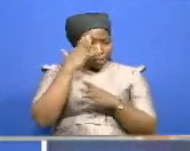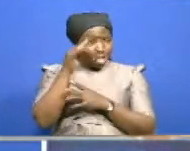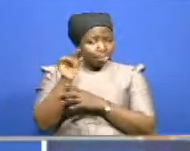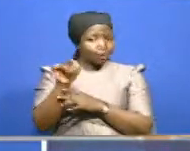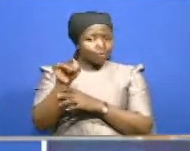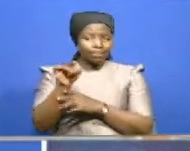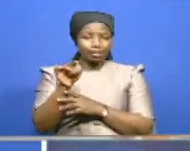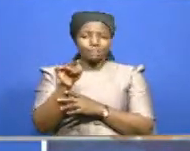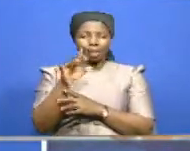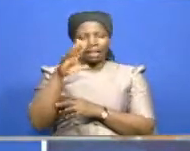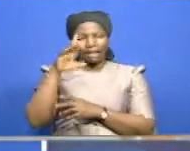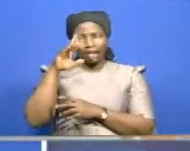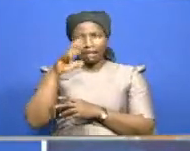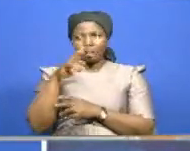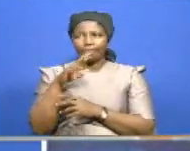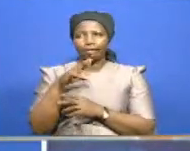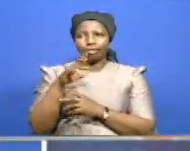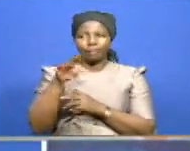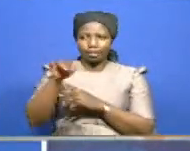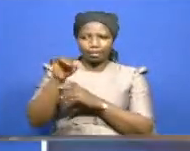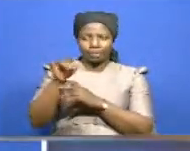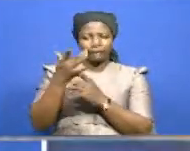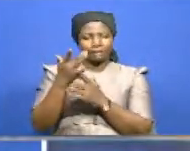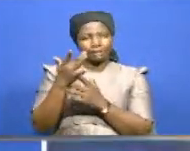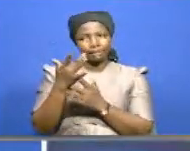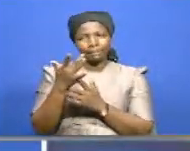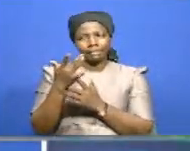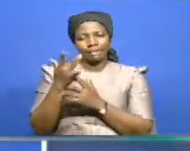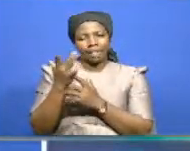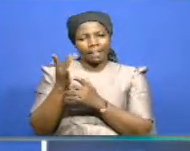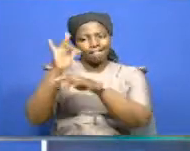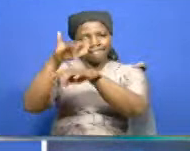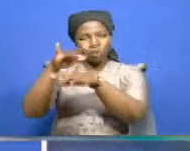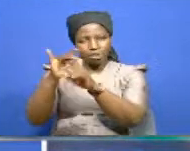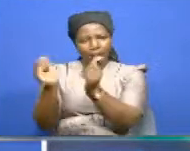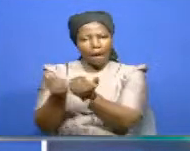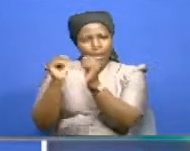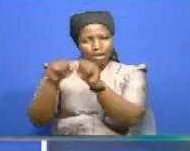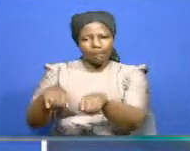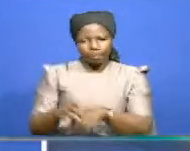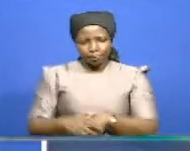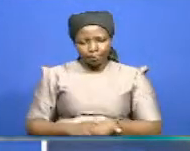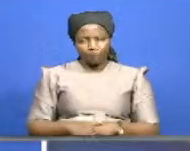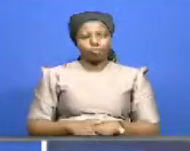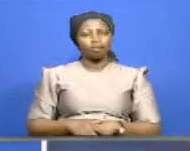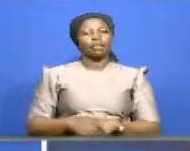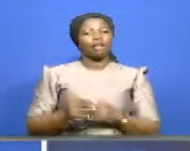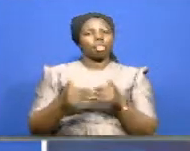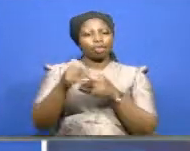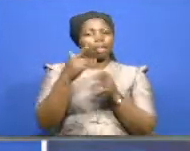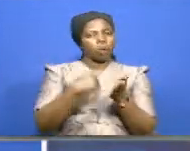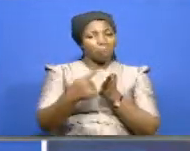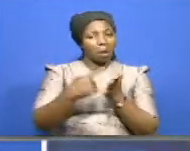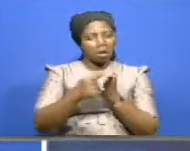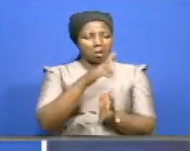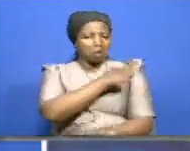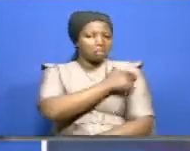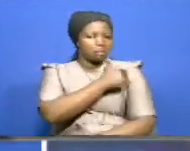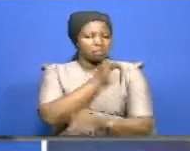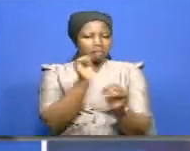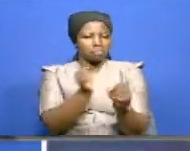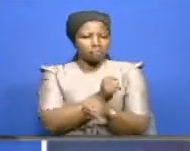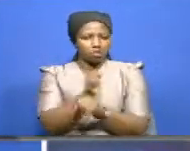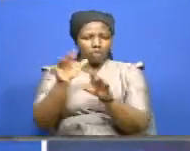one is a risk of infection. They warned that in the coming weeks, hospitals will be unable to admit new